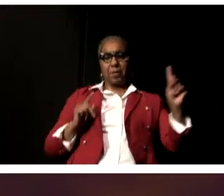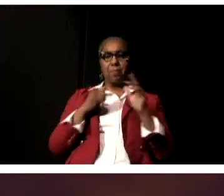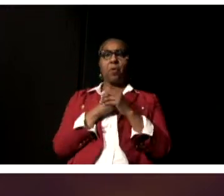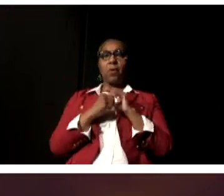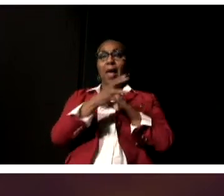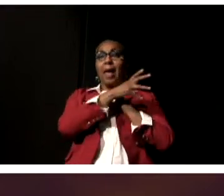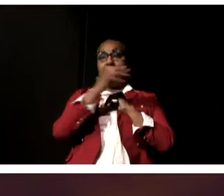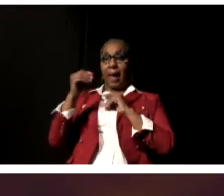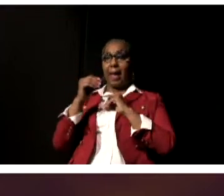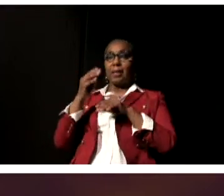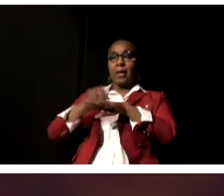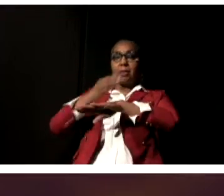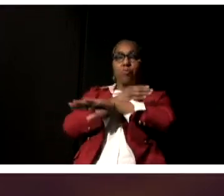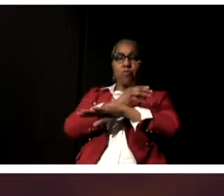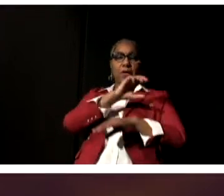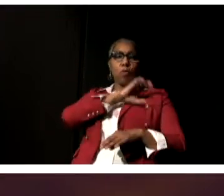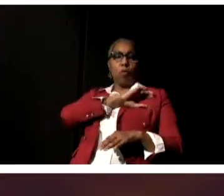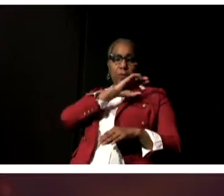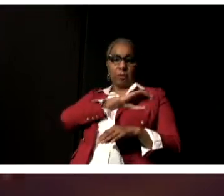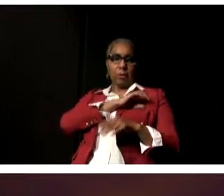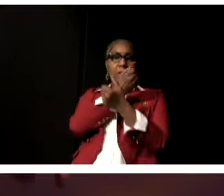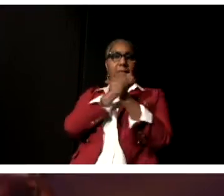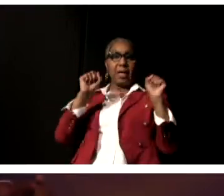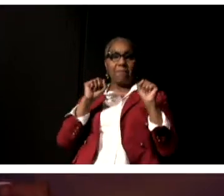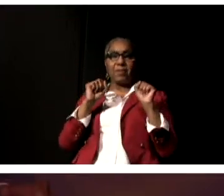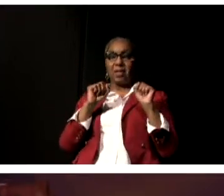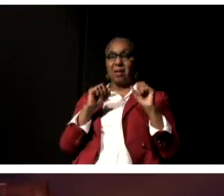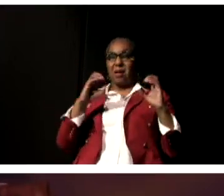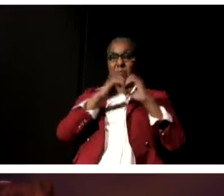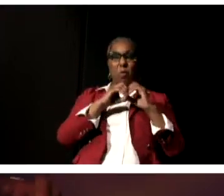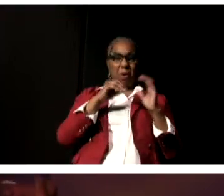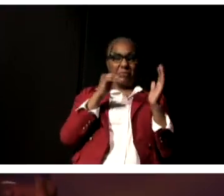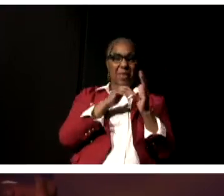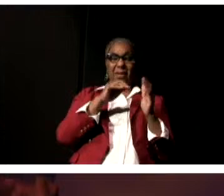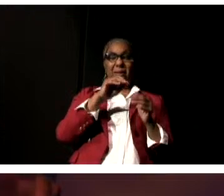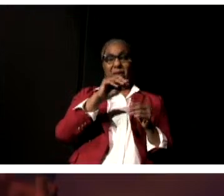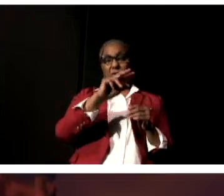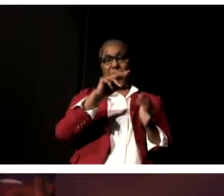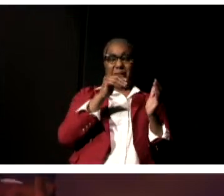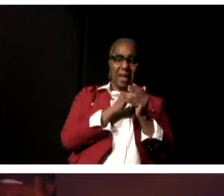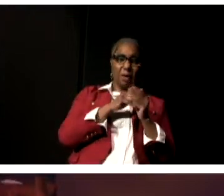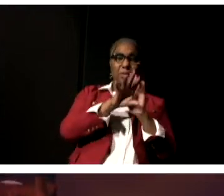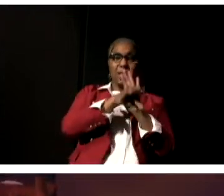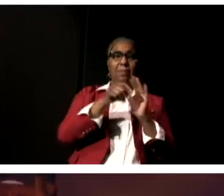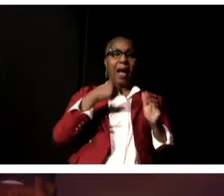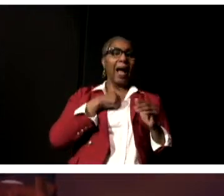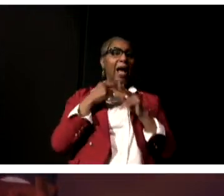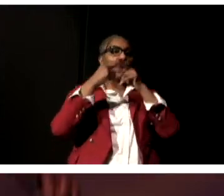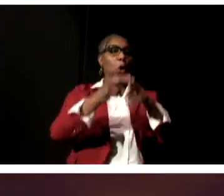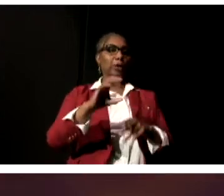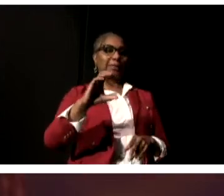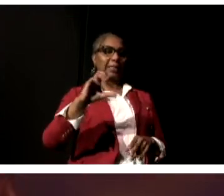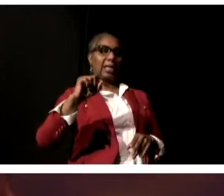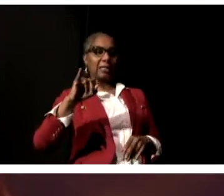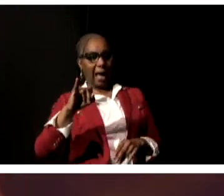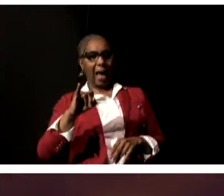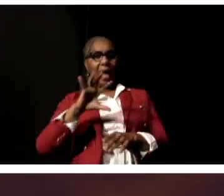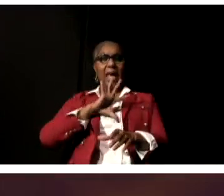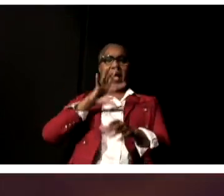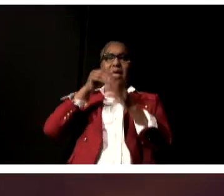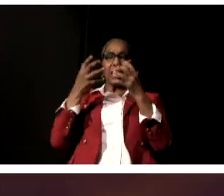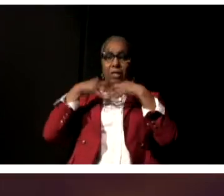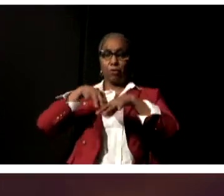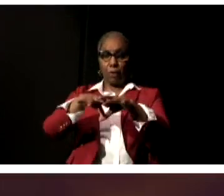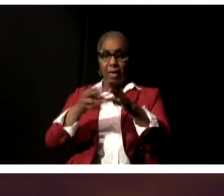residents and improving officer safety. Nearly 3,000 cameras, I call it the CSI, are integrated